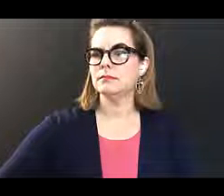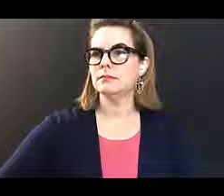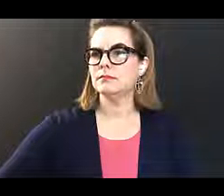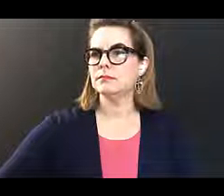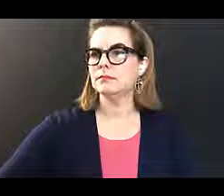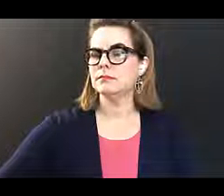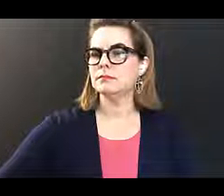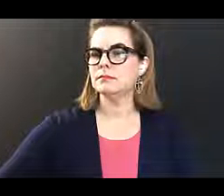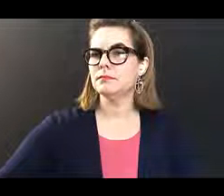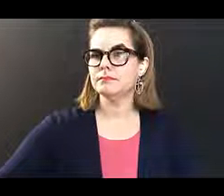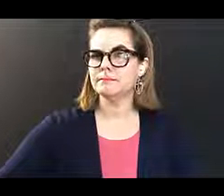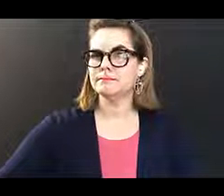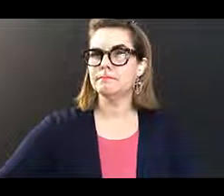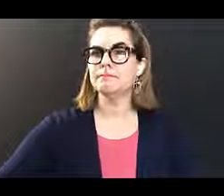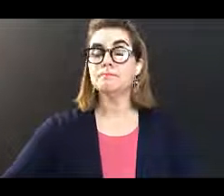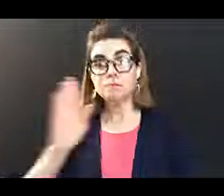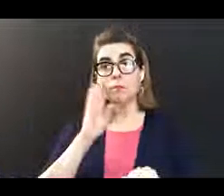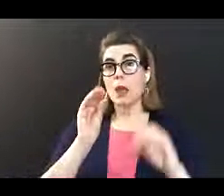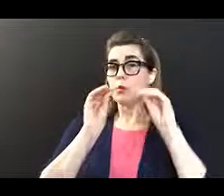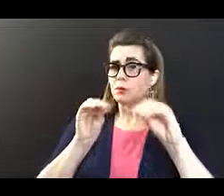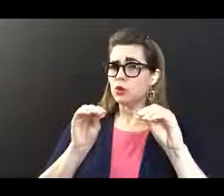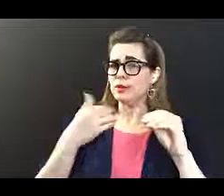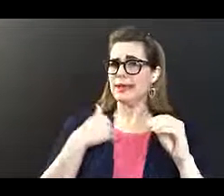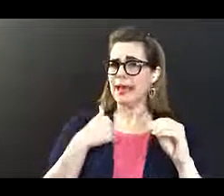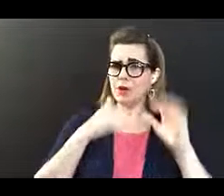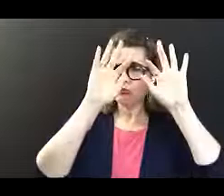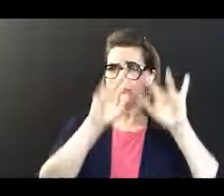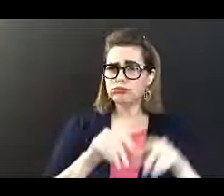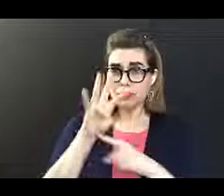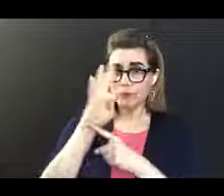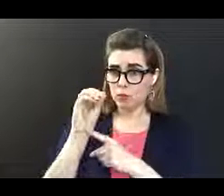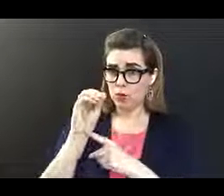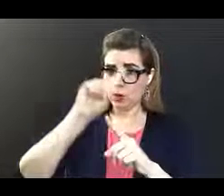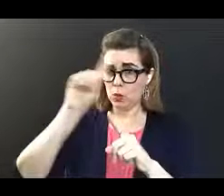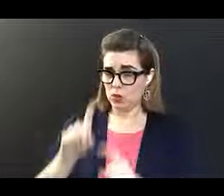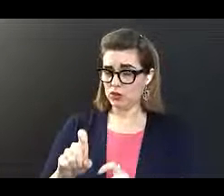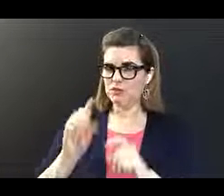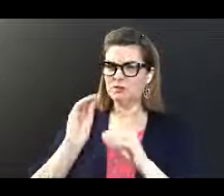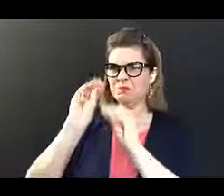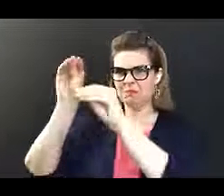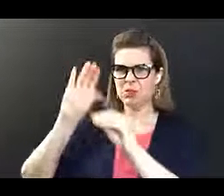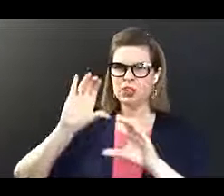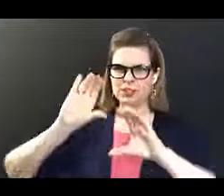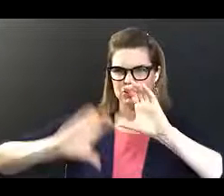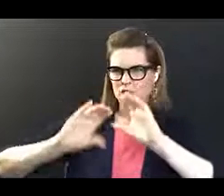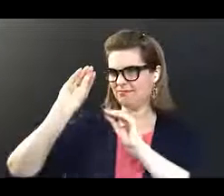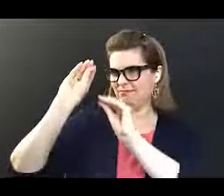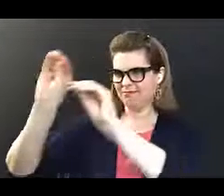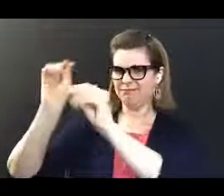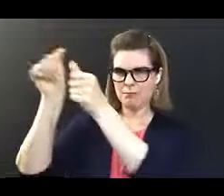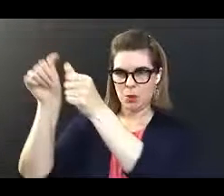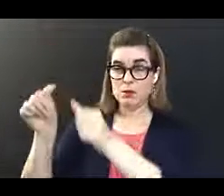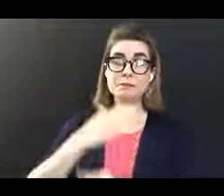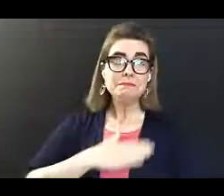possible. And as well, if you have any questions regarding the survey or would like to receive the results, probably will be in about a month